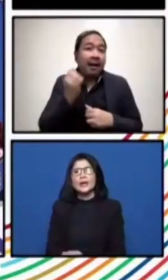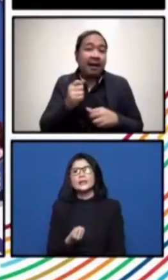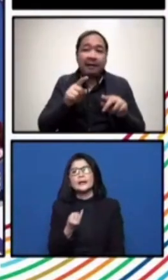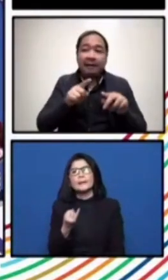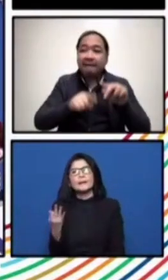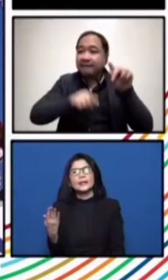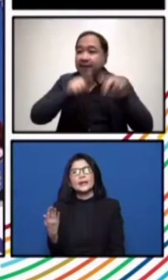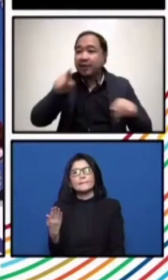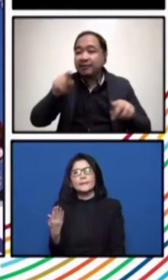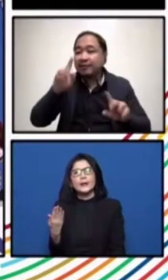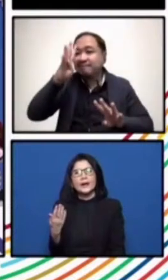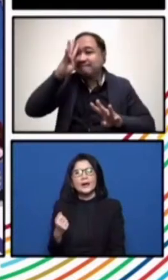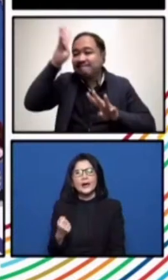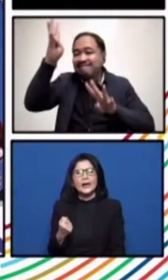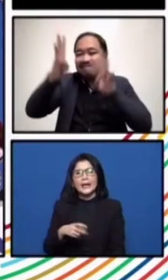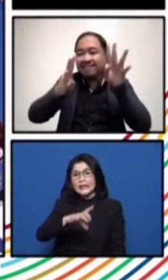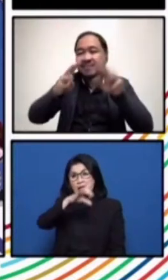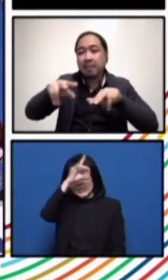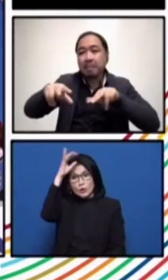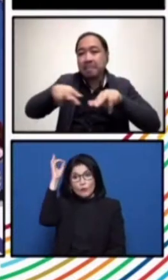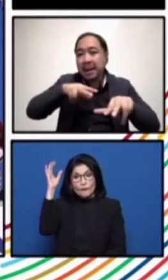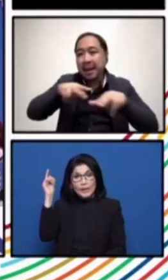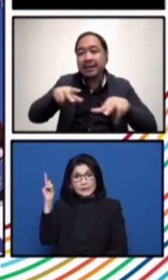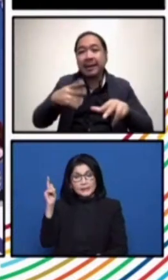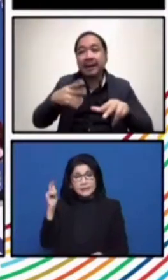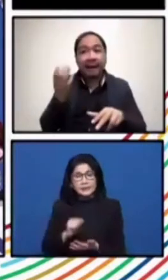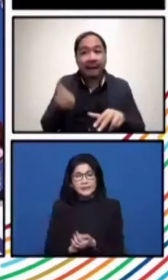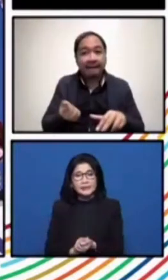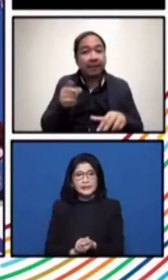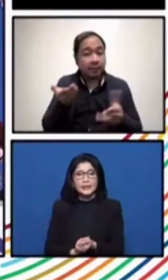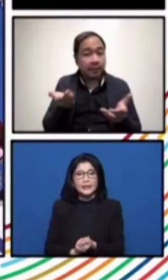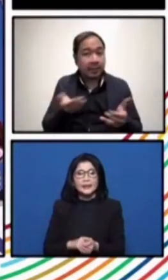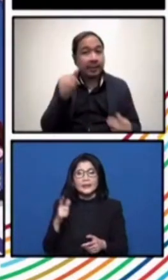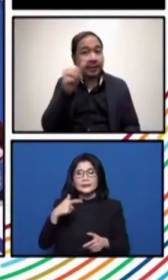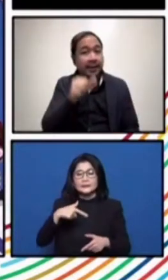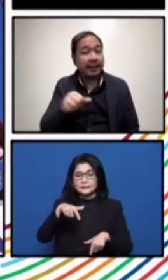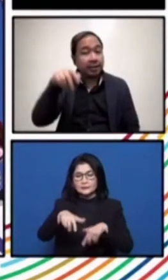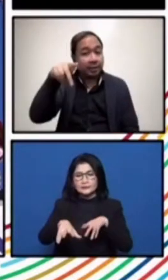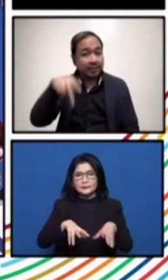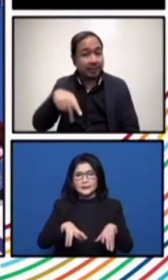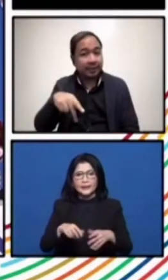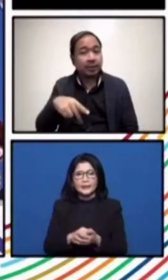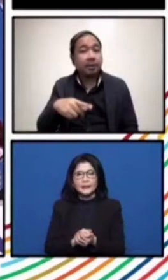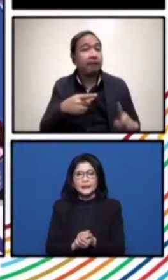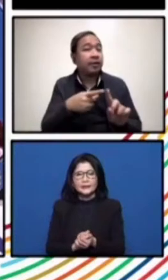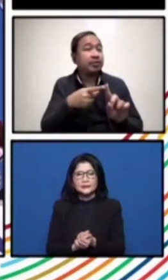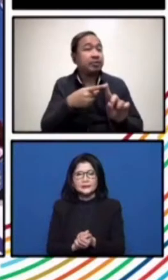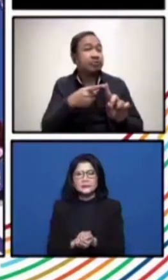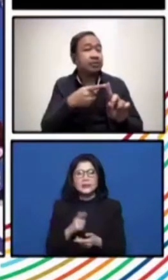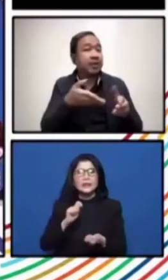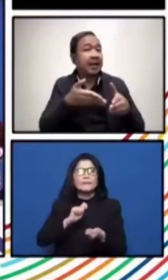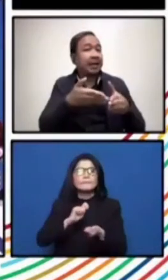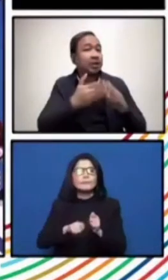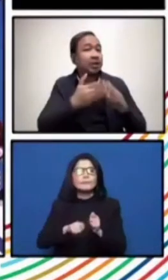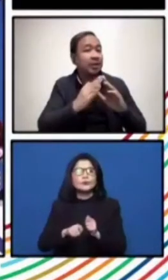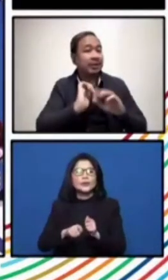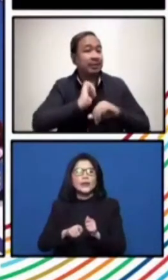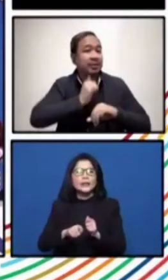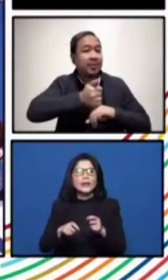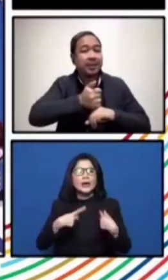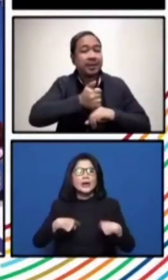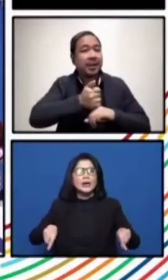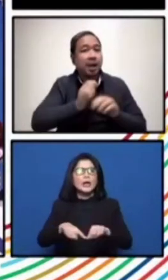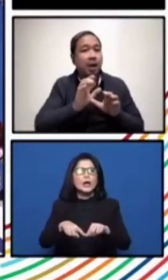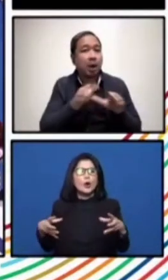that these regions also has one of them is the establishment of the committee on humanitarian development